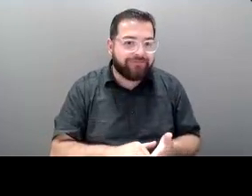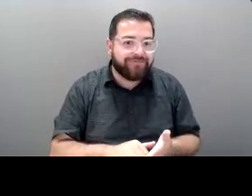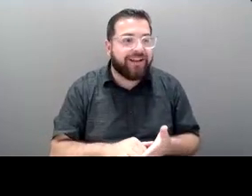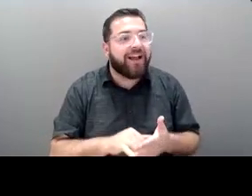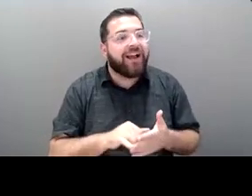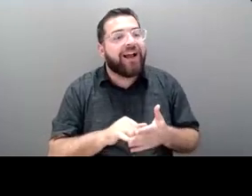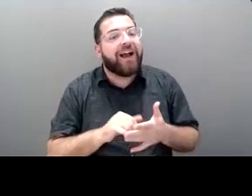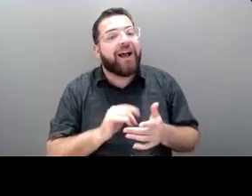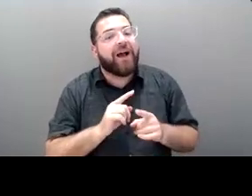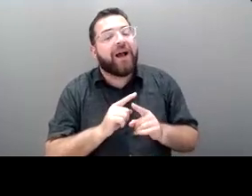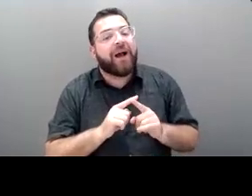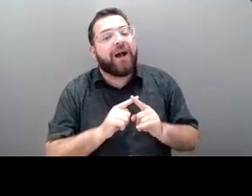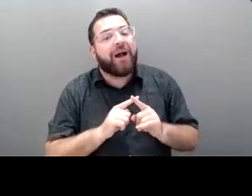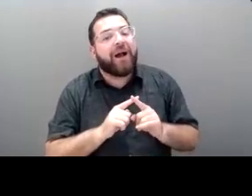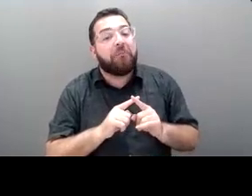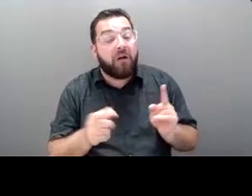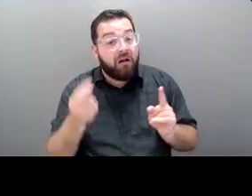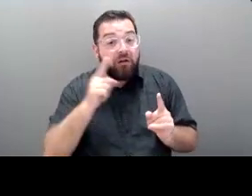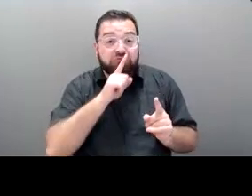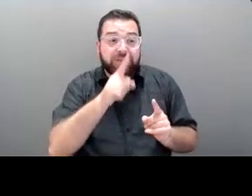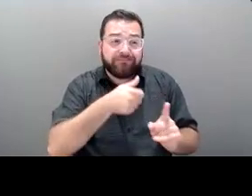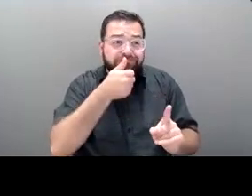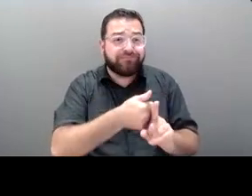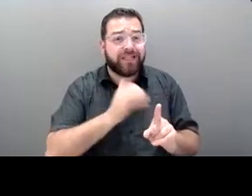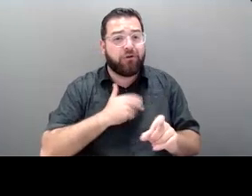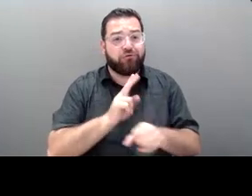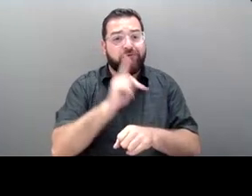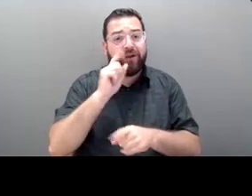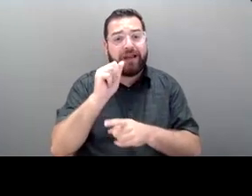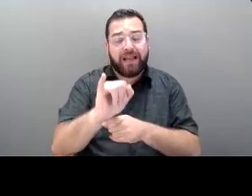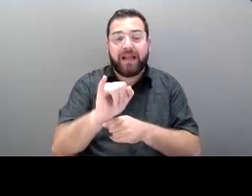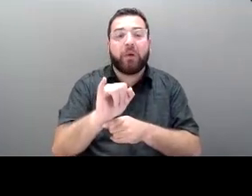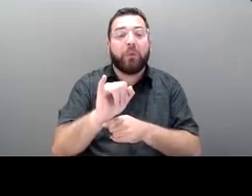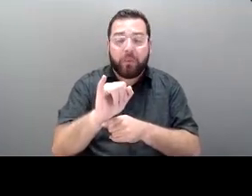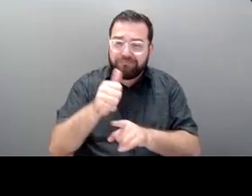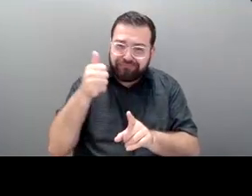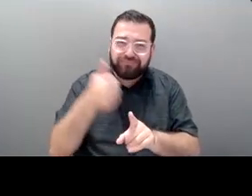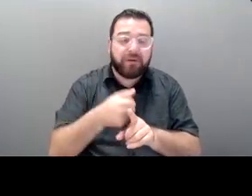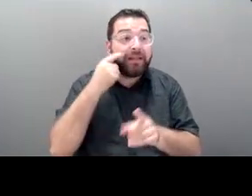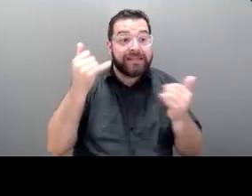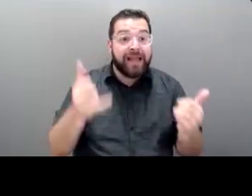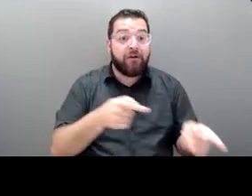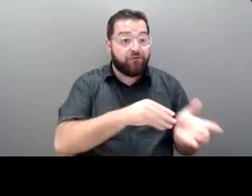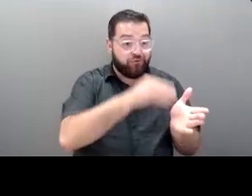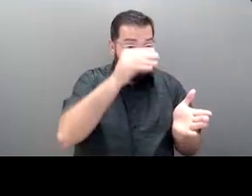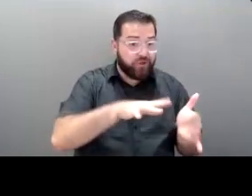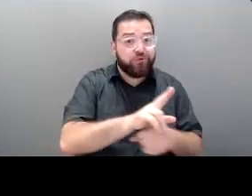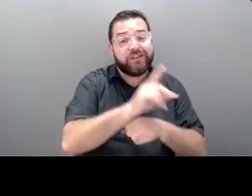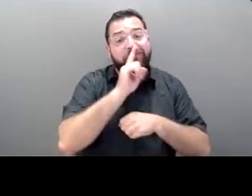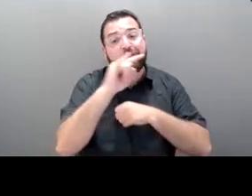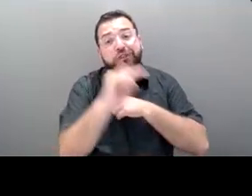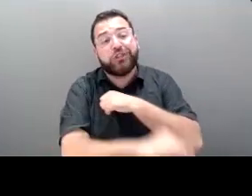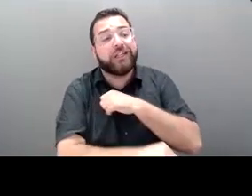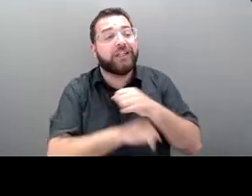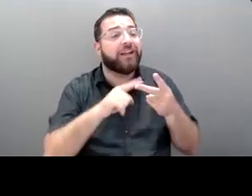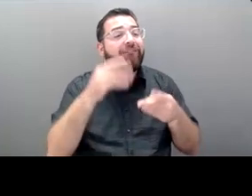really affects our use of AI so much, because now that students are using it to cheat, to get assignments